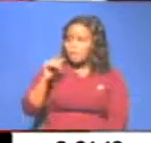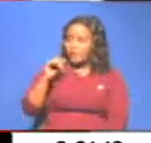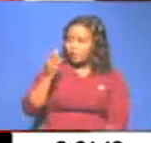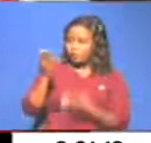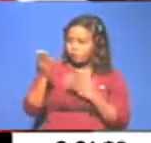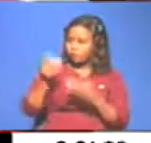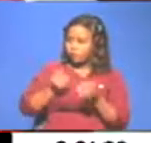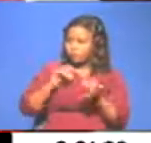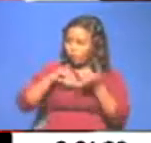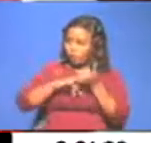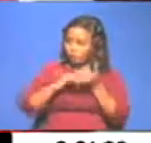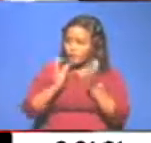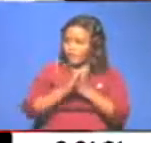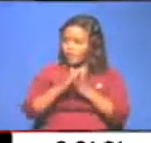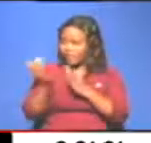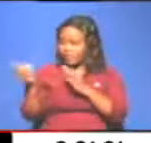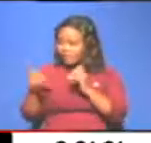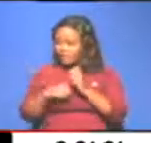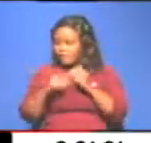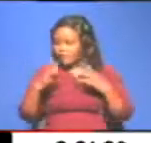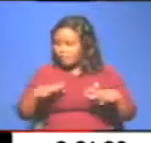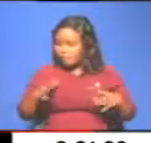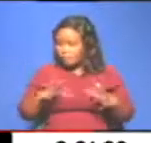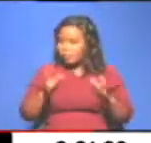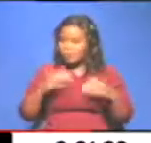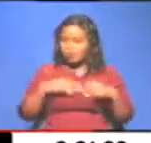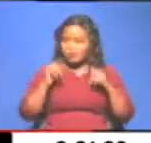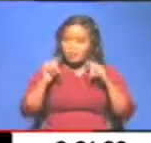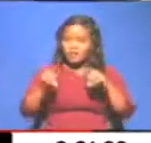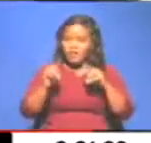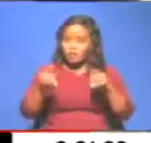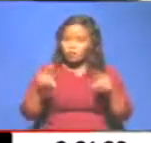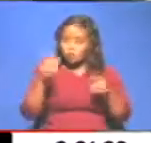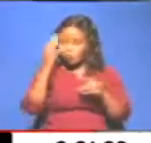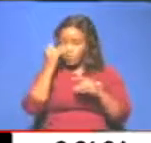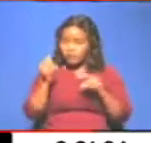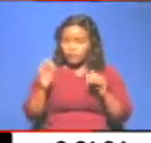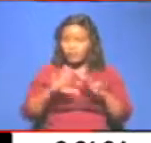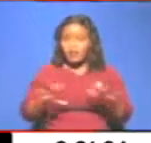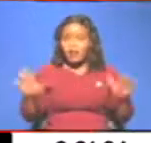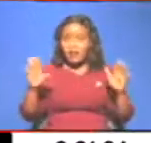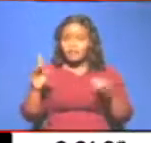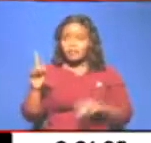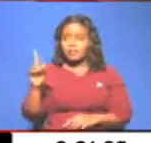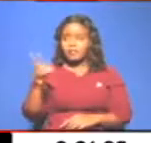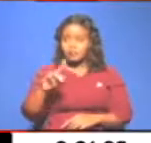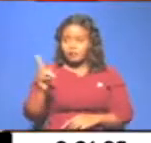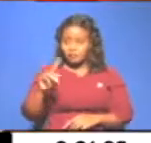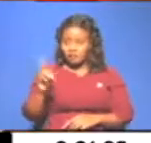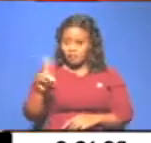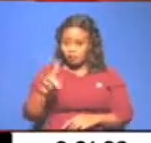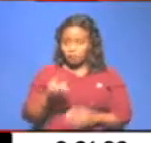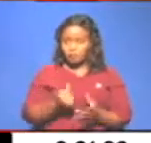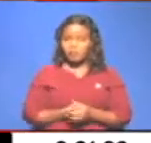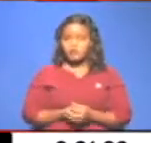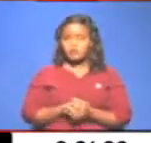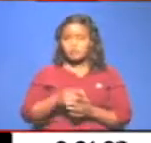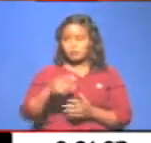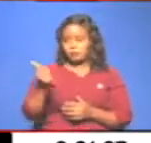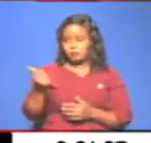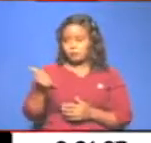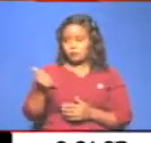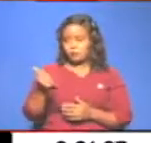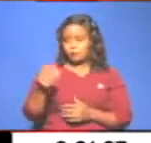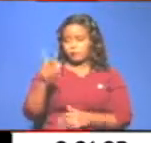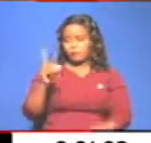persons are facing six counts of land fraud involving a piece of land in Nairobi. Elsewhere, the Director of Public